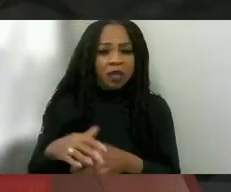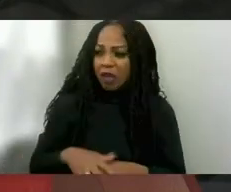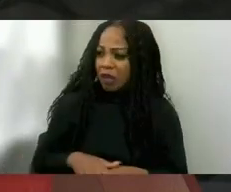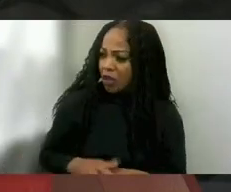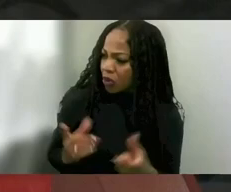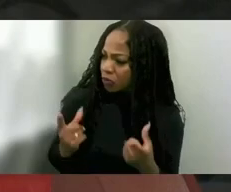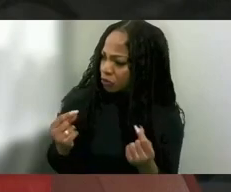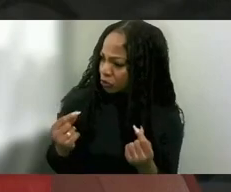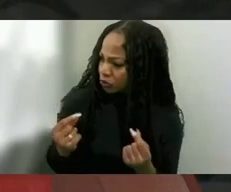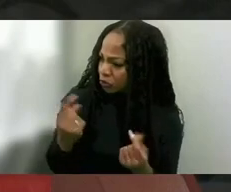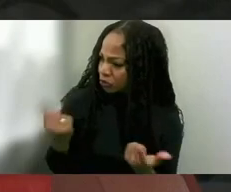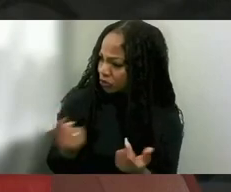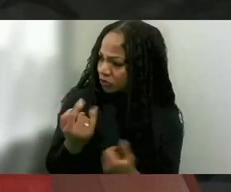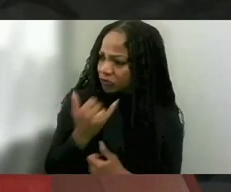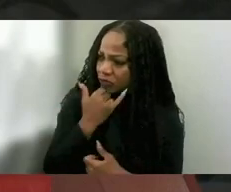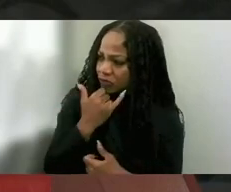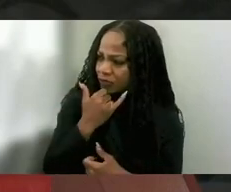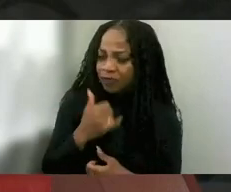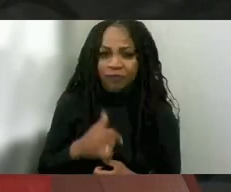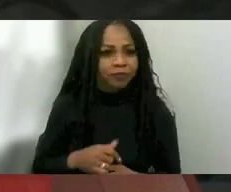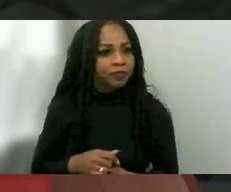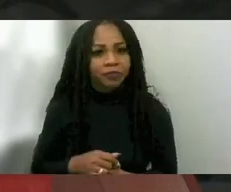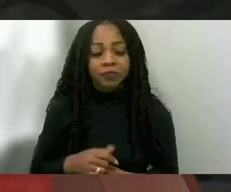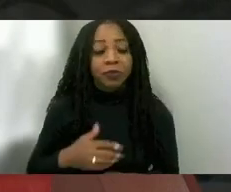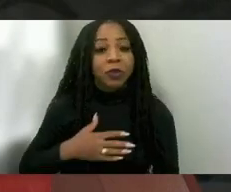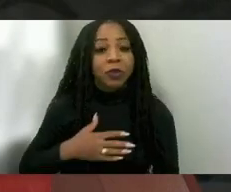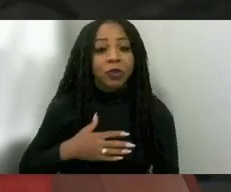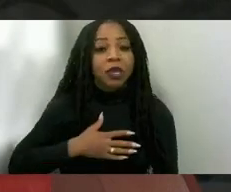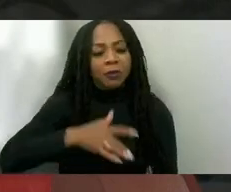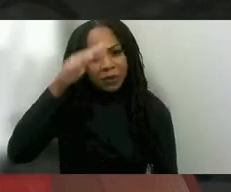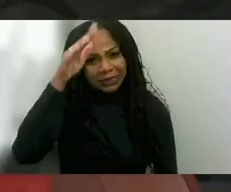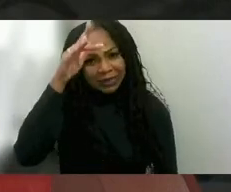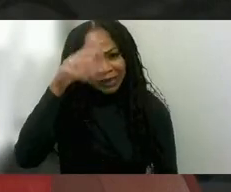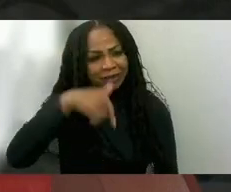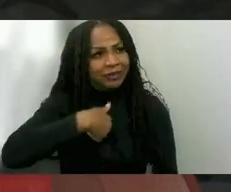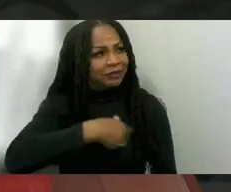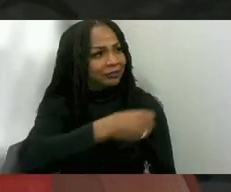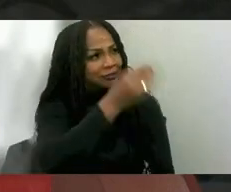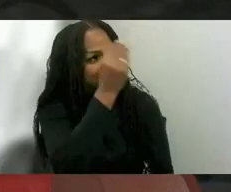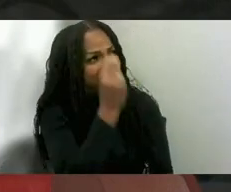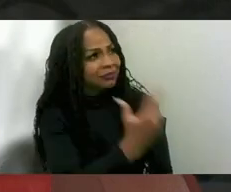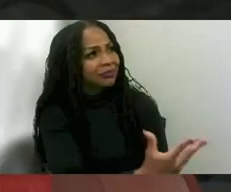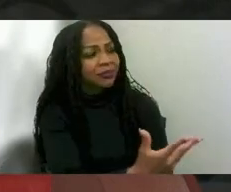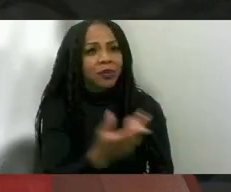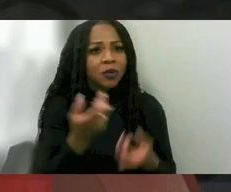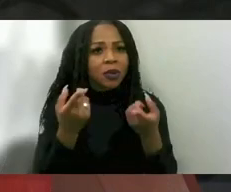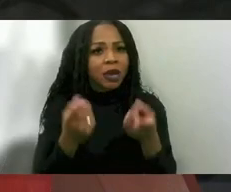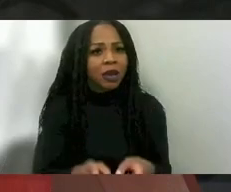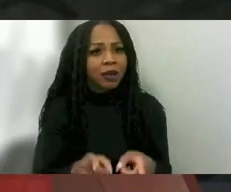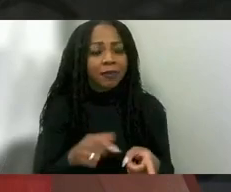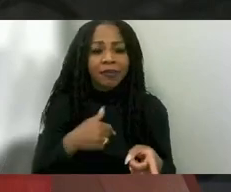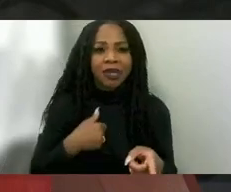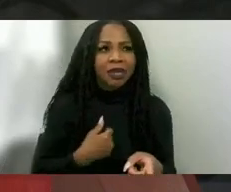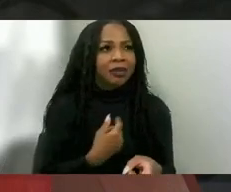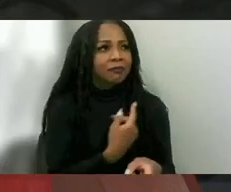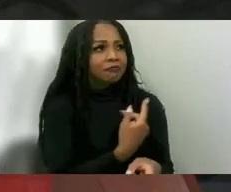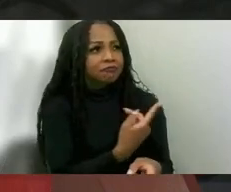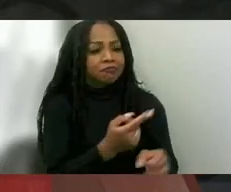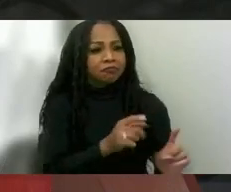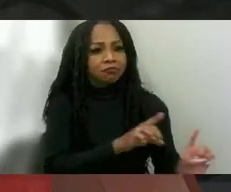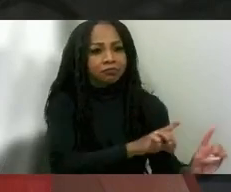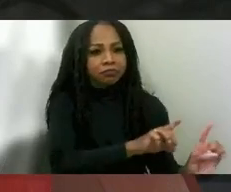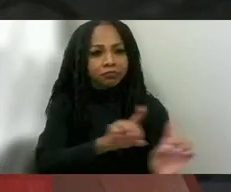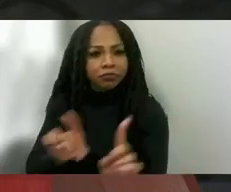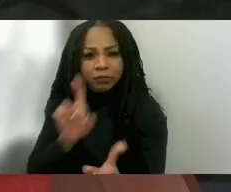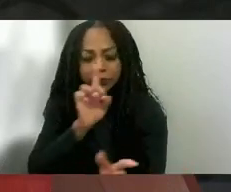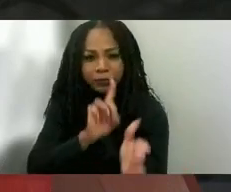terrible." When my father heard what had happened, he took me to the inspector.